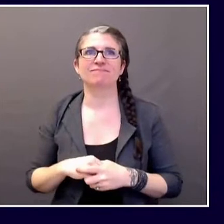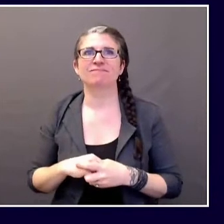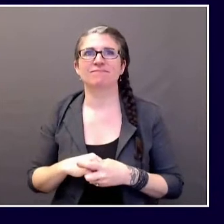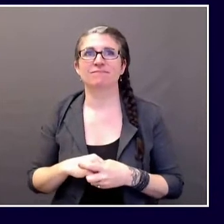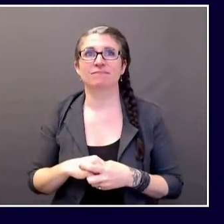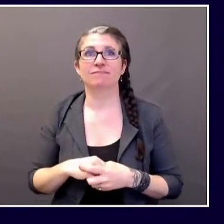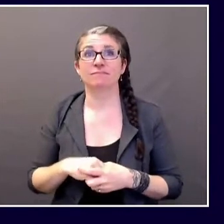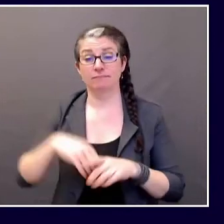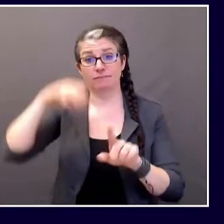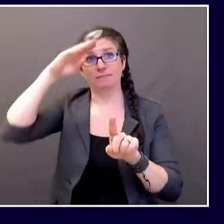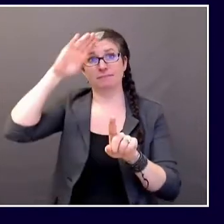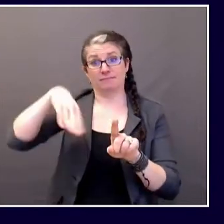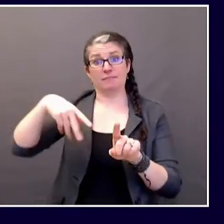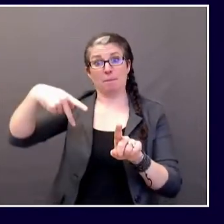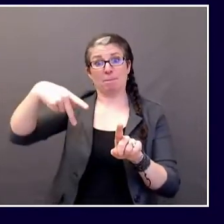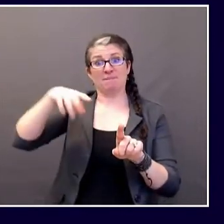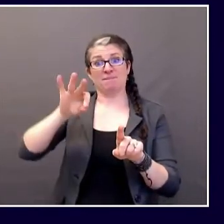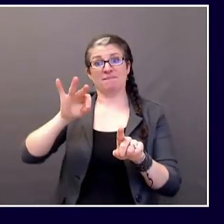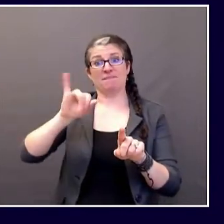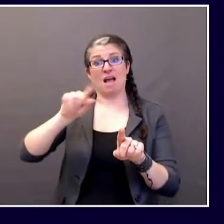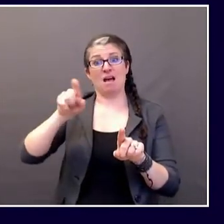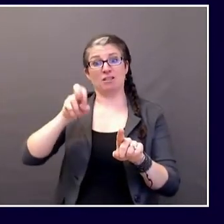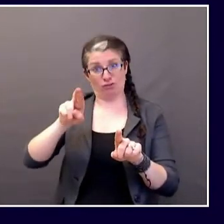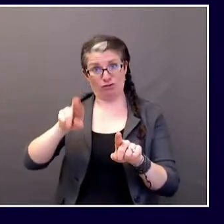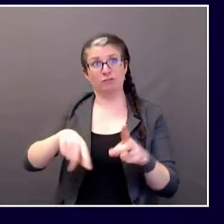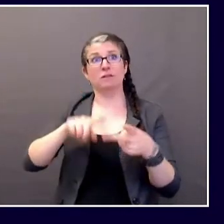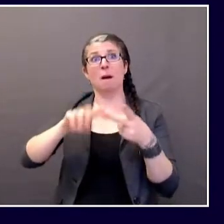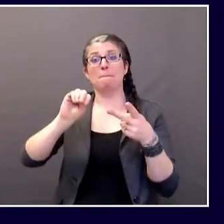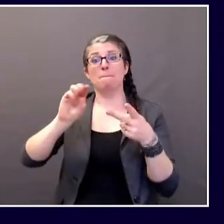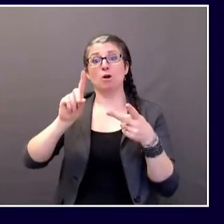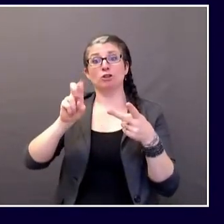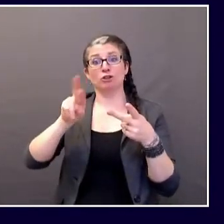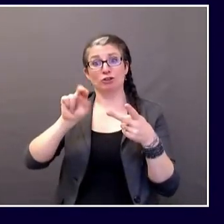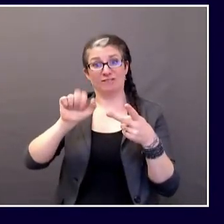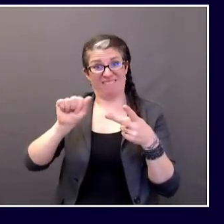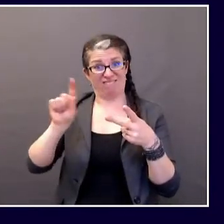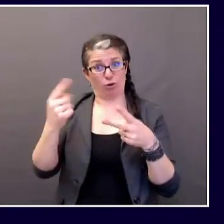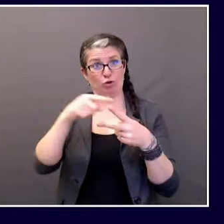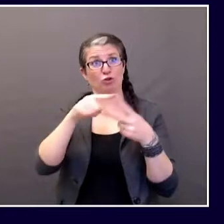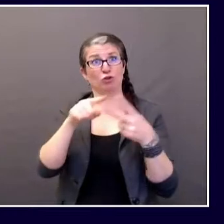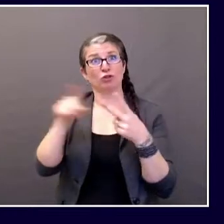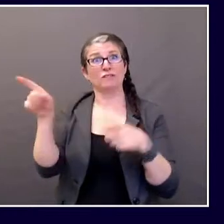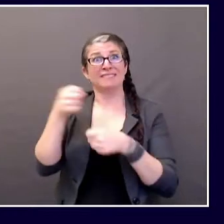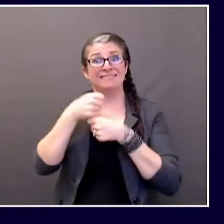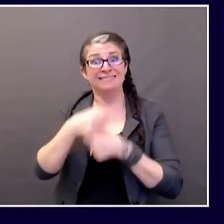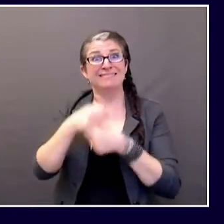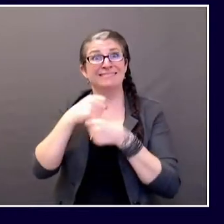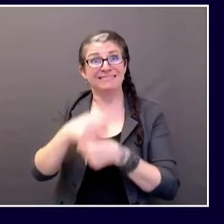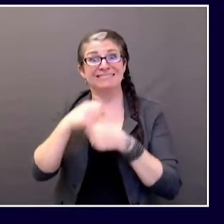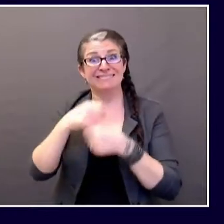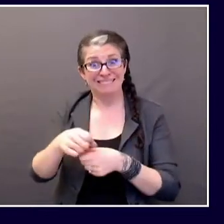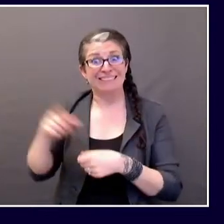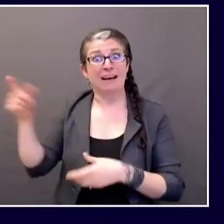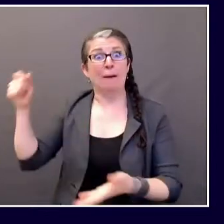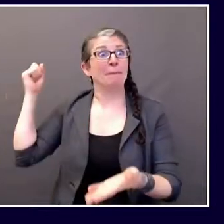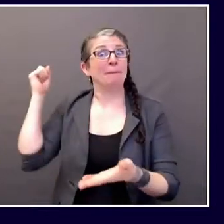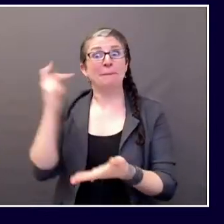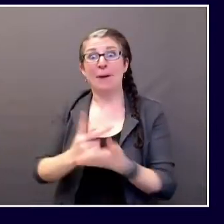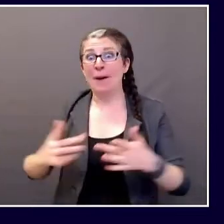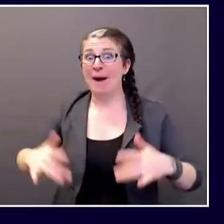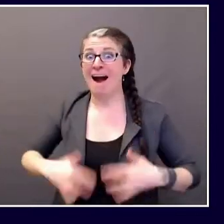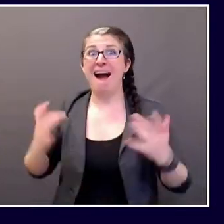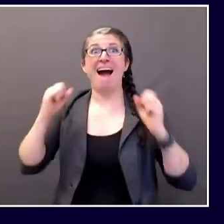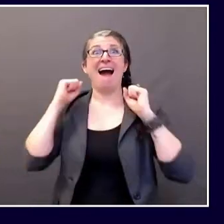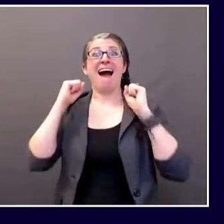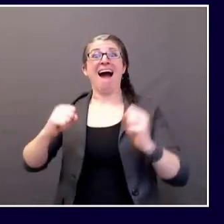approved, as well as the Moderna vaccine back in December, we saw that the first week we received a lot of vaccine, and then it tailed